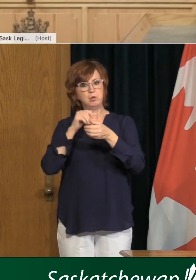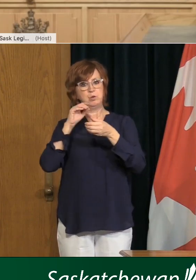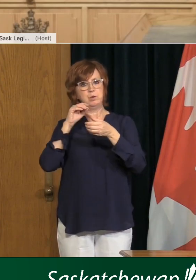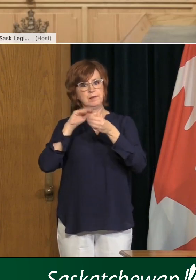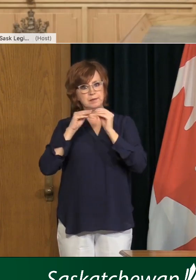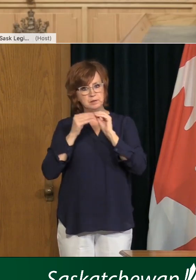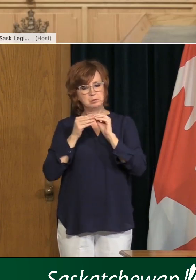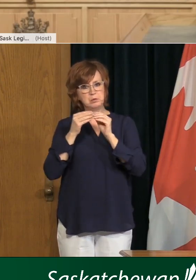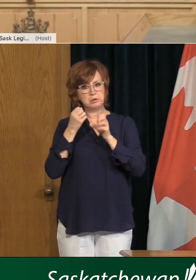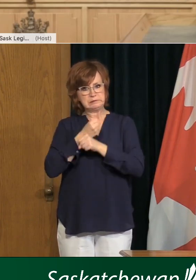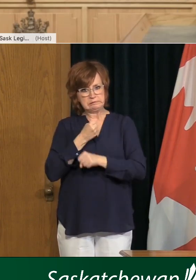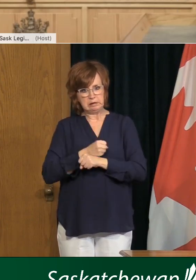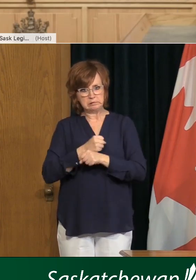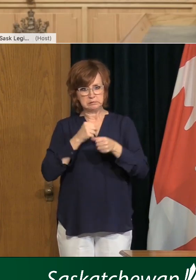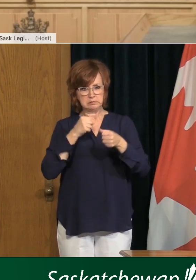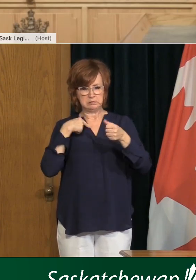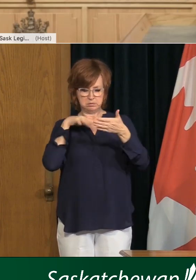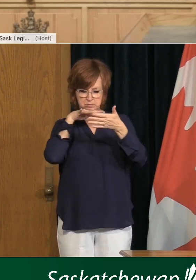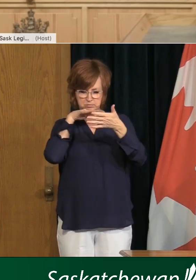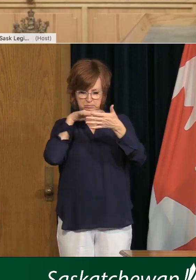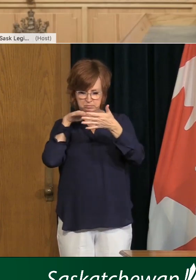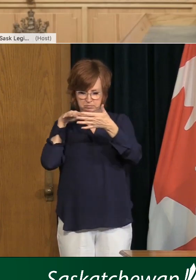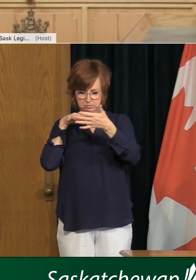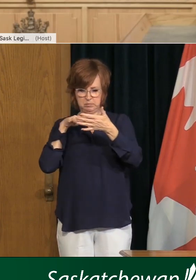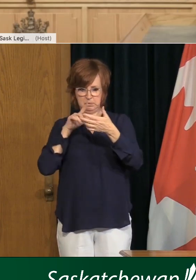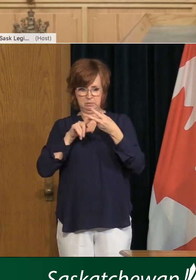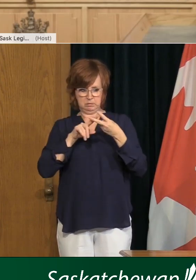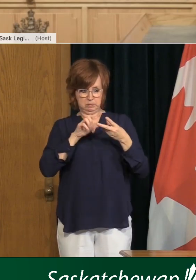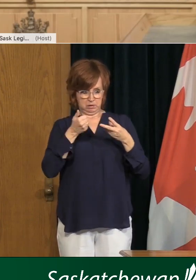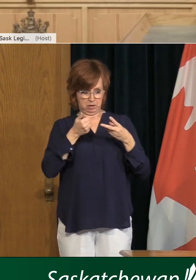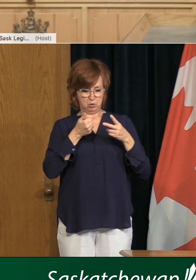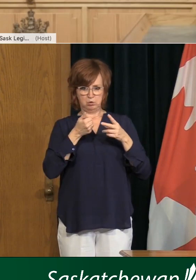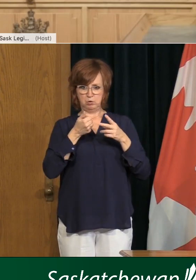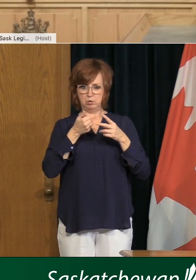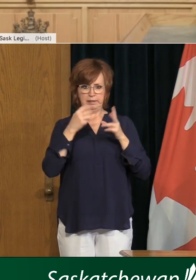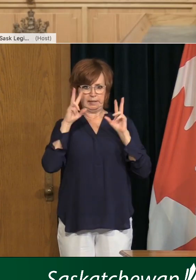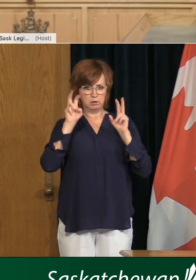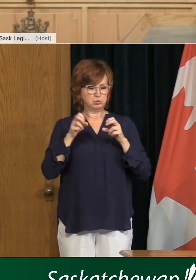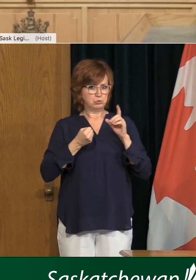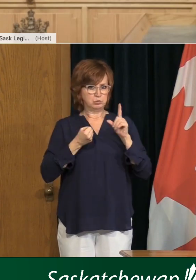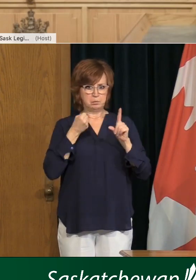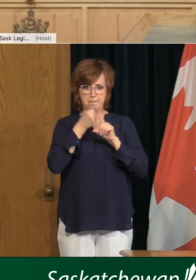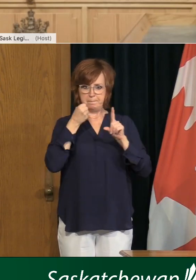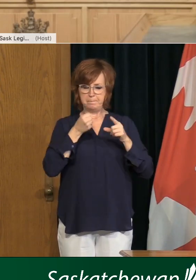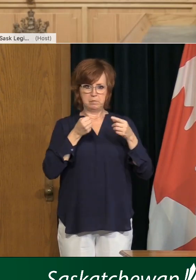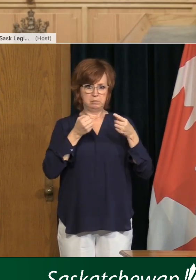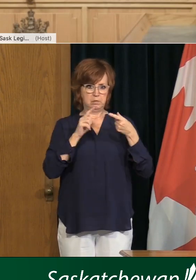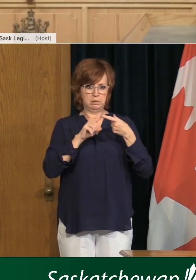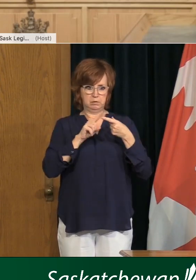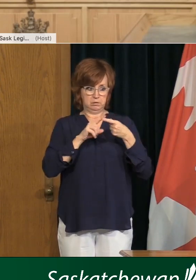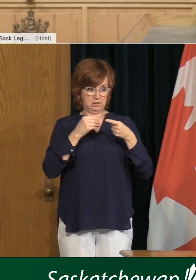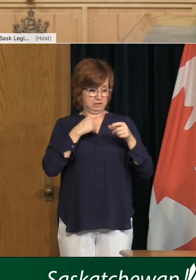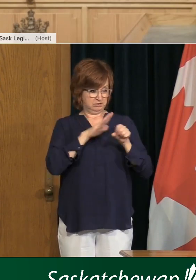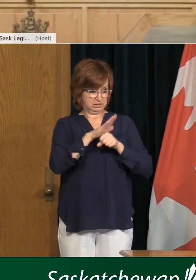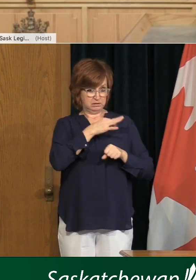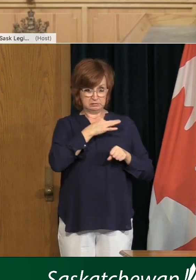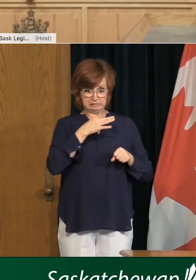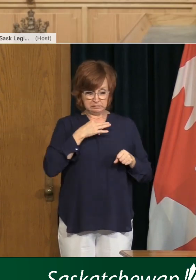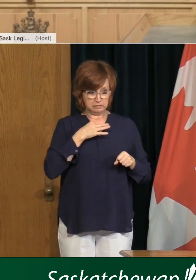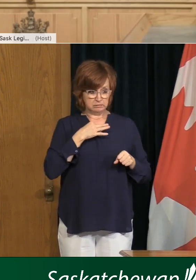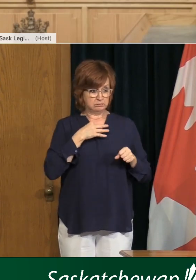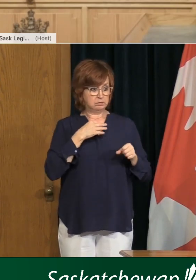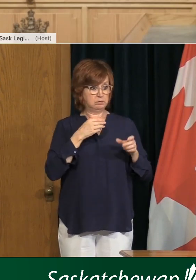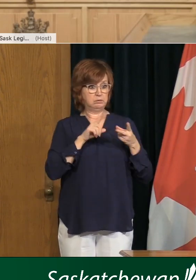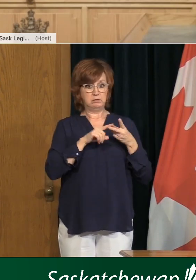triggers that will help us to decide that we can expand capacity, include the availability of staff and